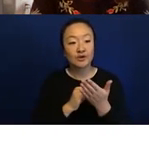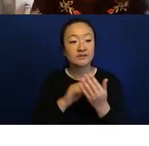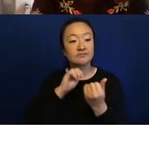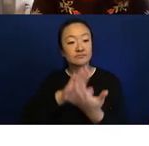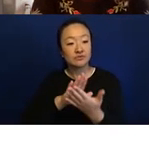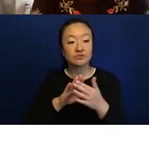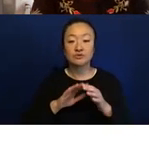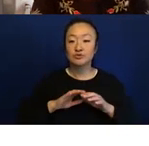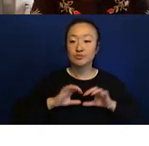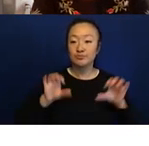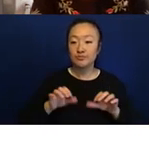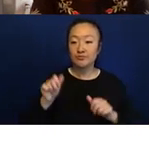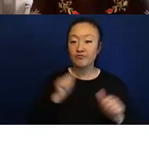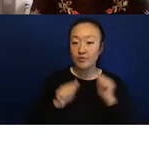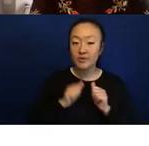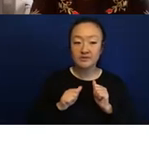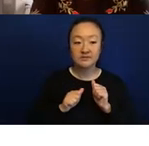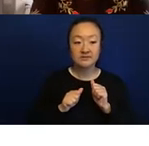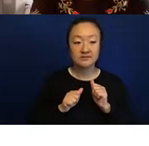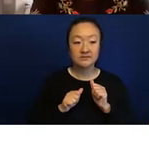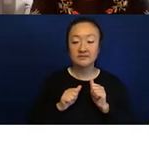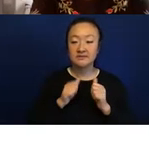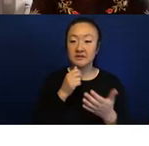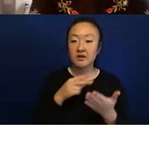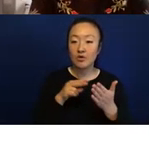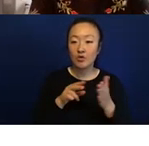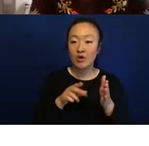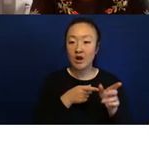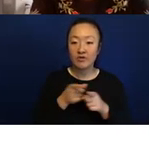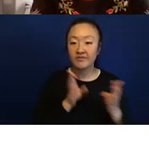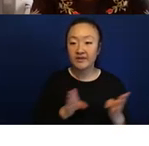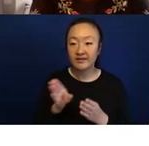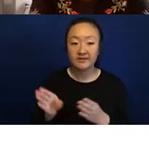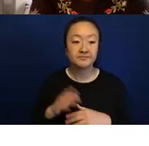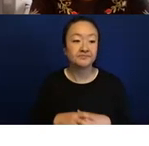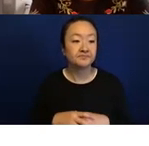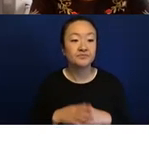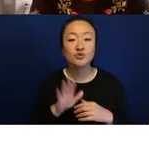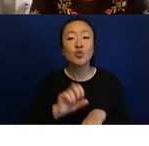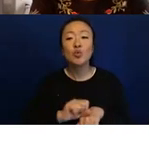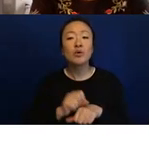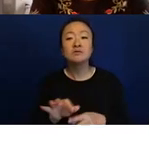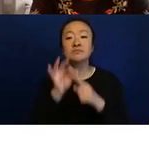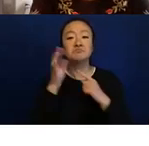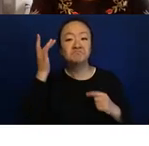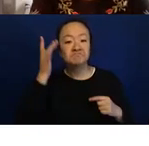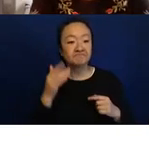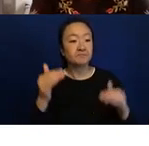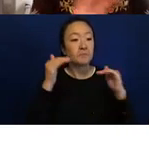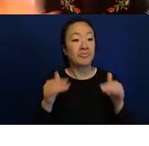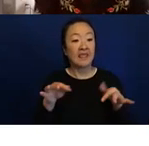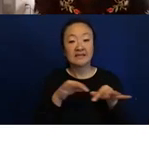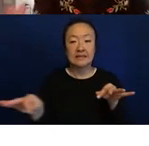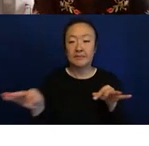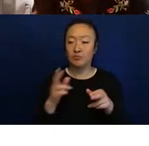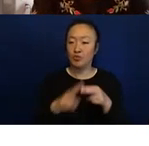and choreography, what makes your work special. A statement, very brief. This